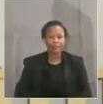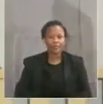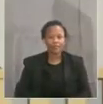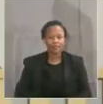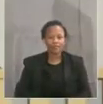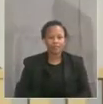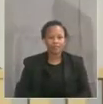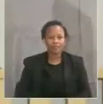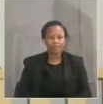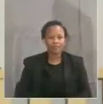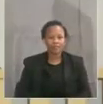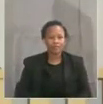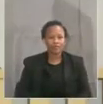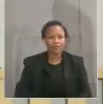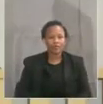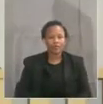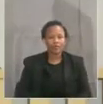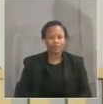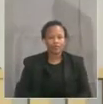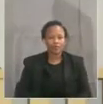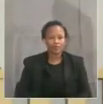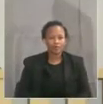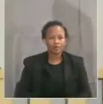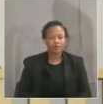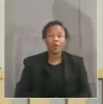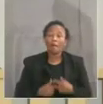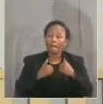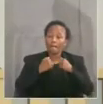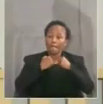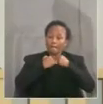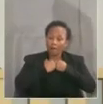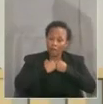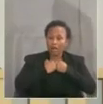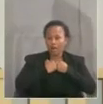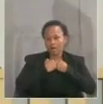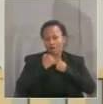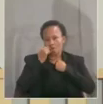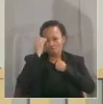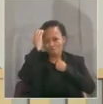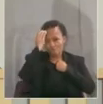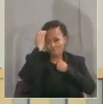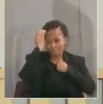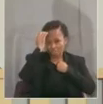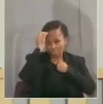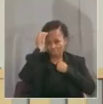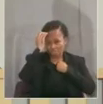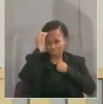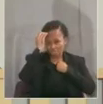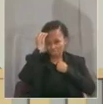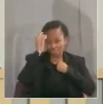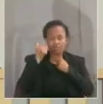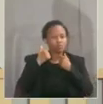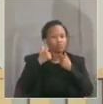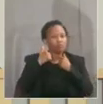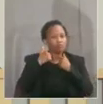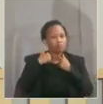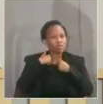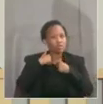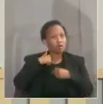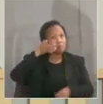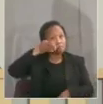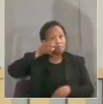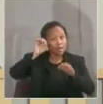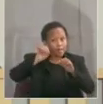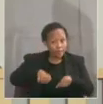According to my recollection and my knowledge as I've been there, there were no